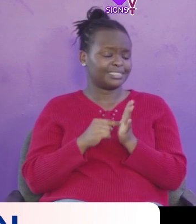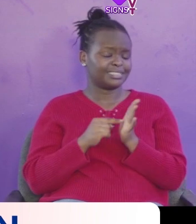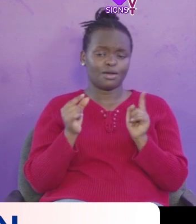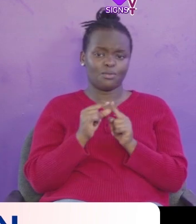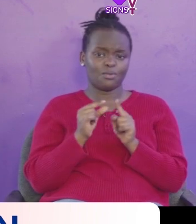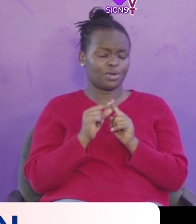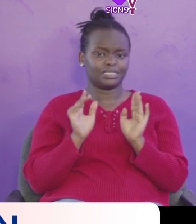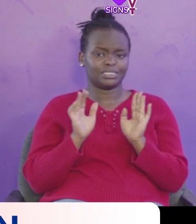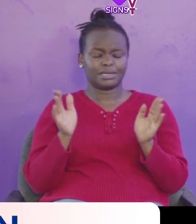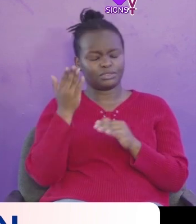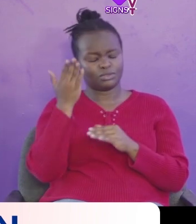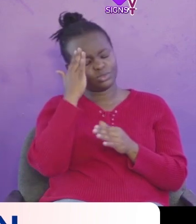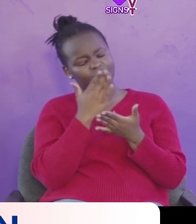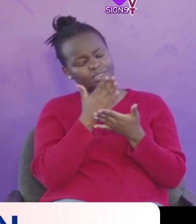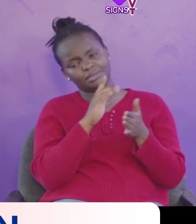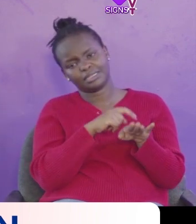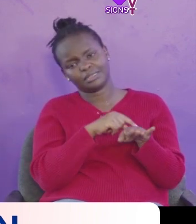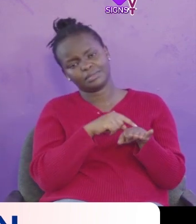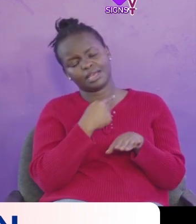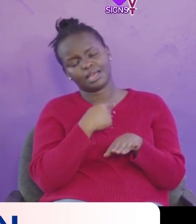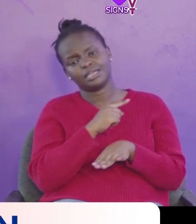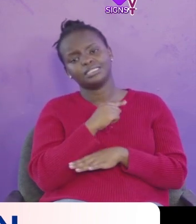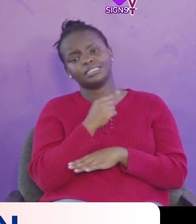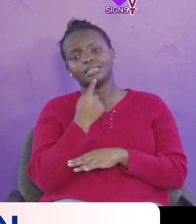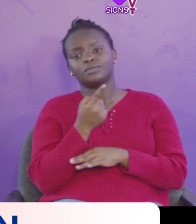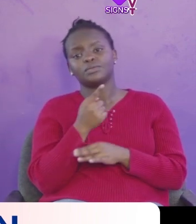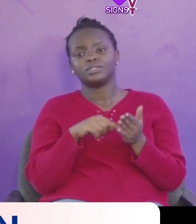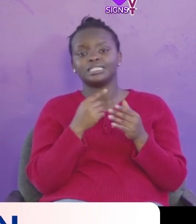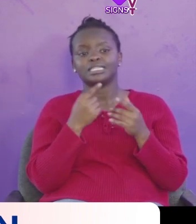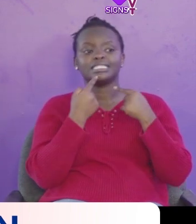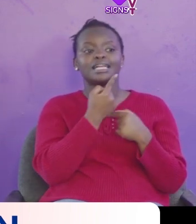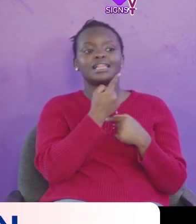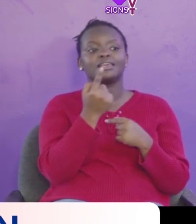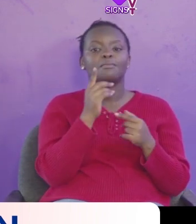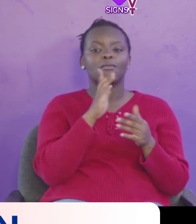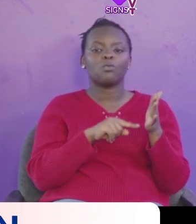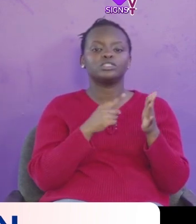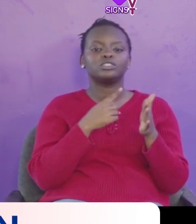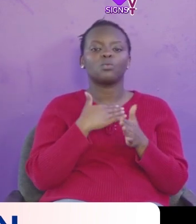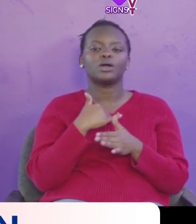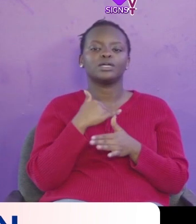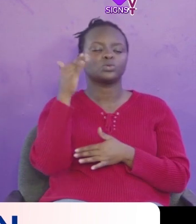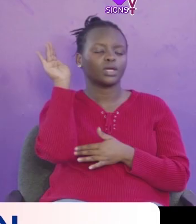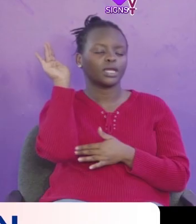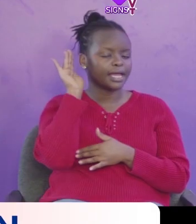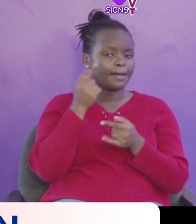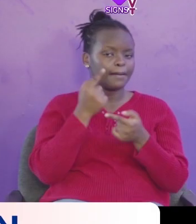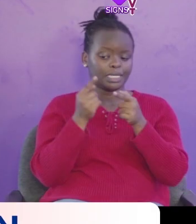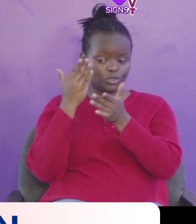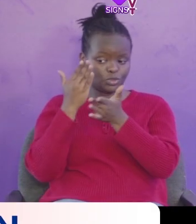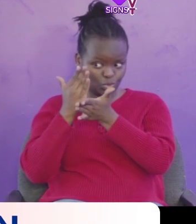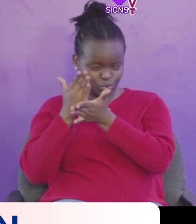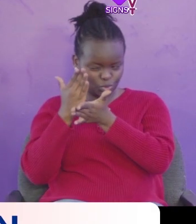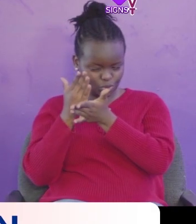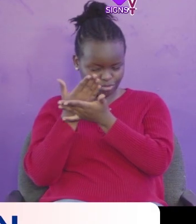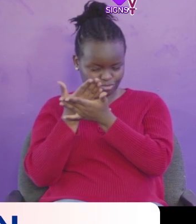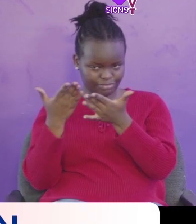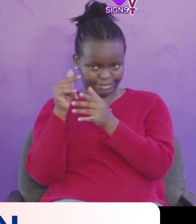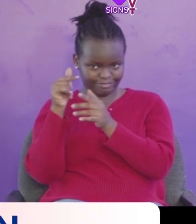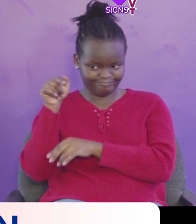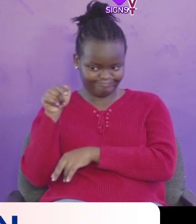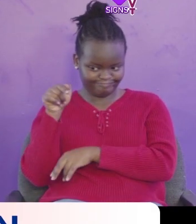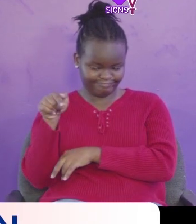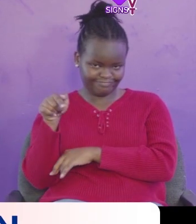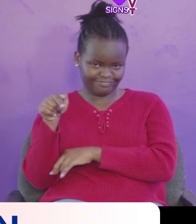You know, sometimes we say that they say, tell them what they want to hear. But the real thing in the ground, it's different,